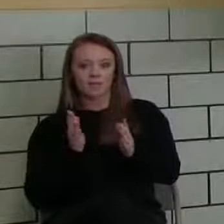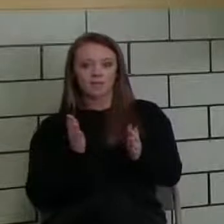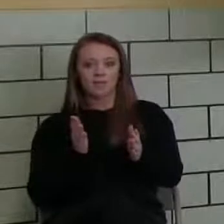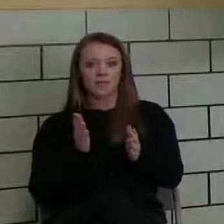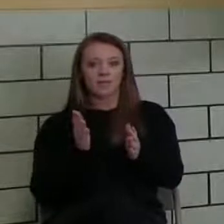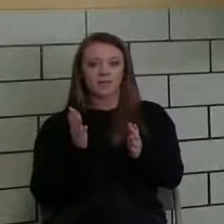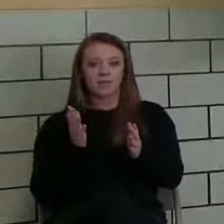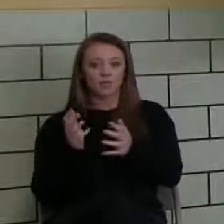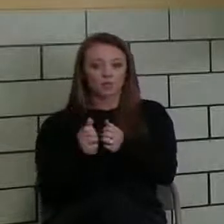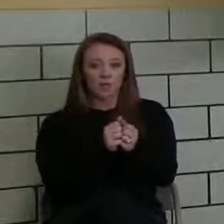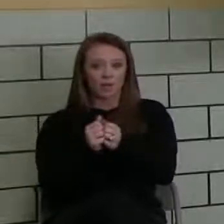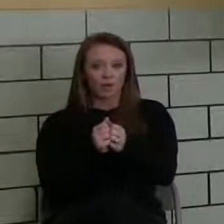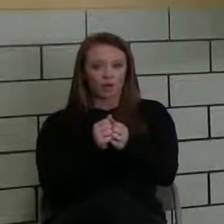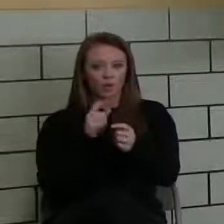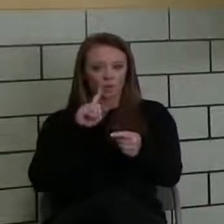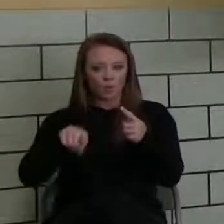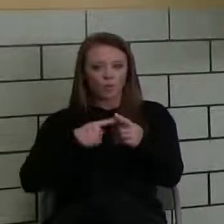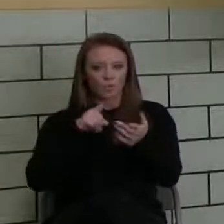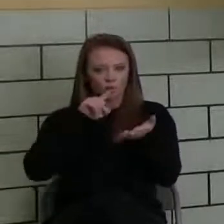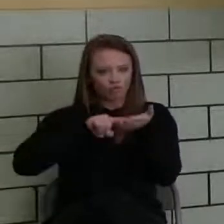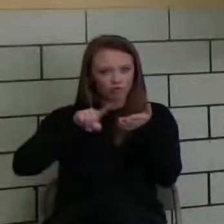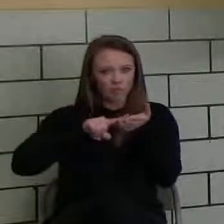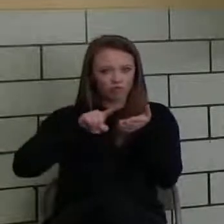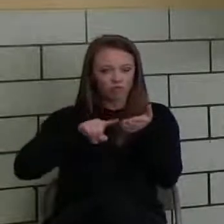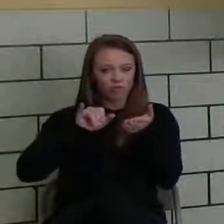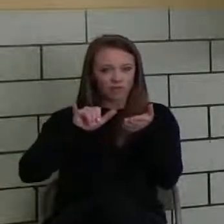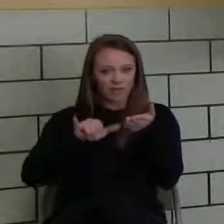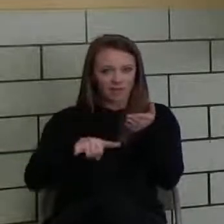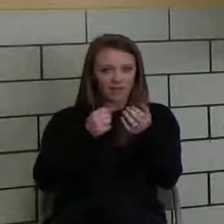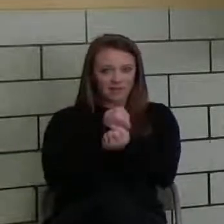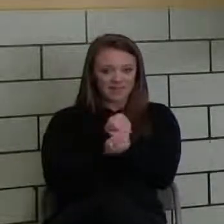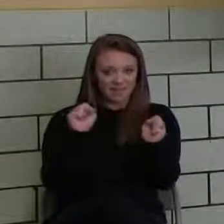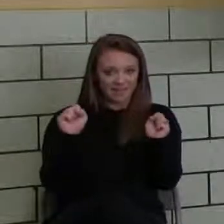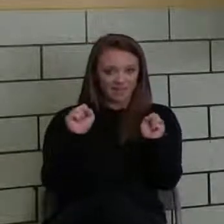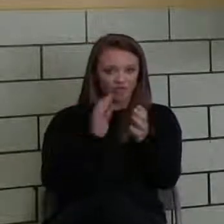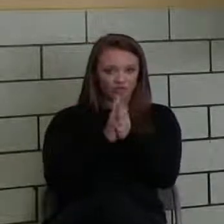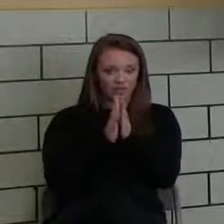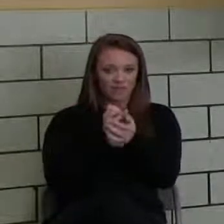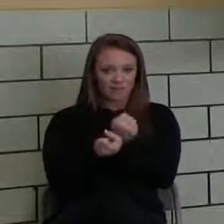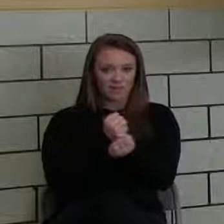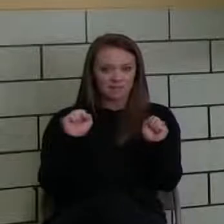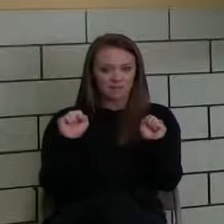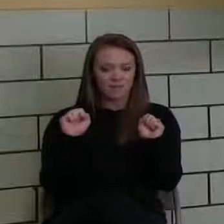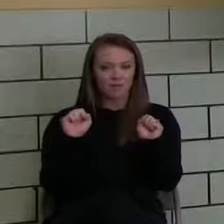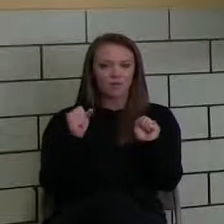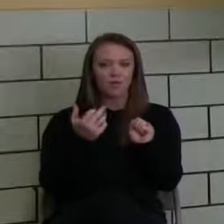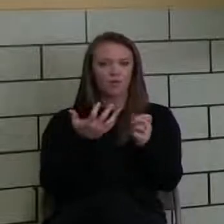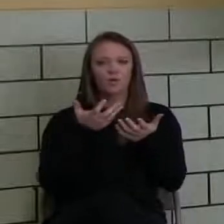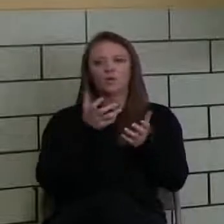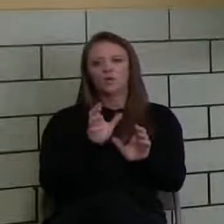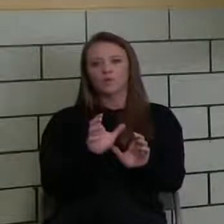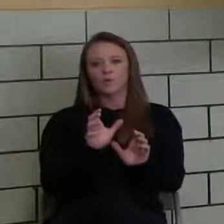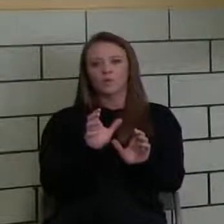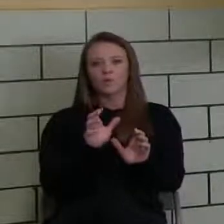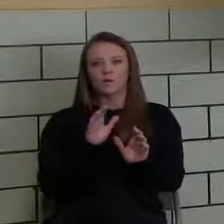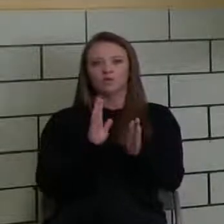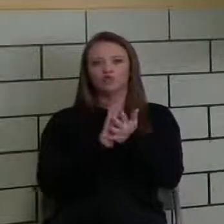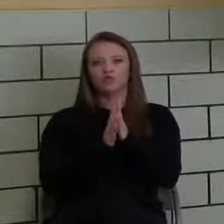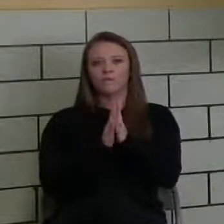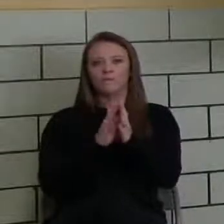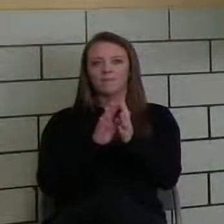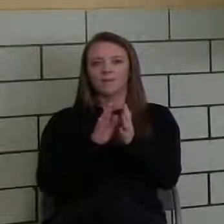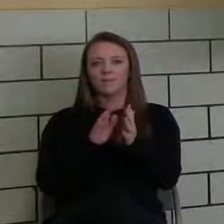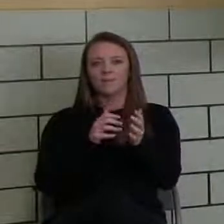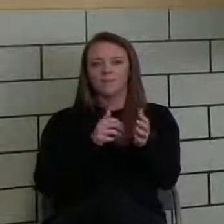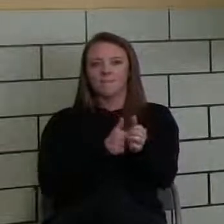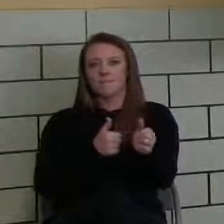traffic counts and did traffic studies to make sure that slowdown doesn't interrupt traffic backup, right? So those things all